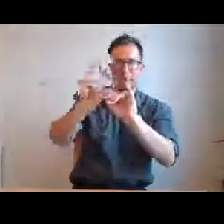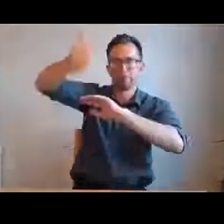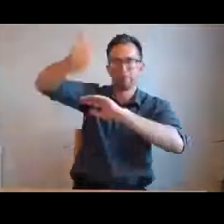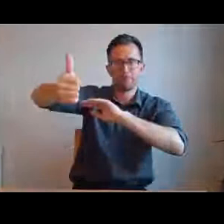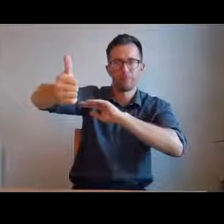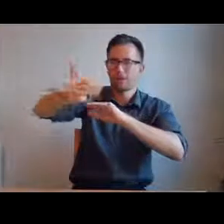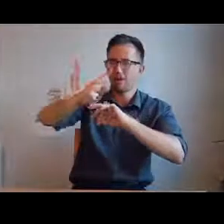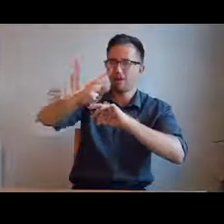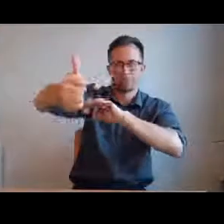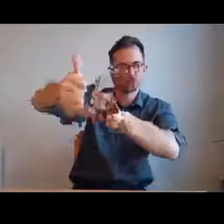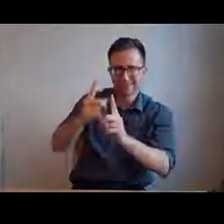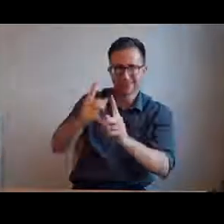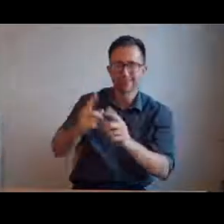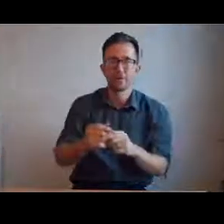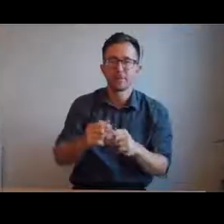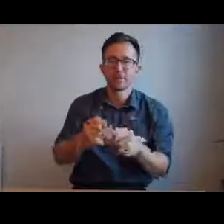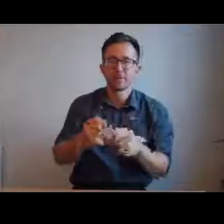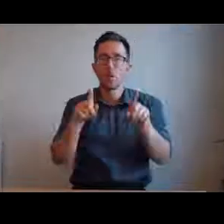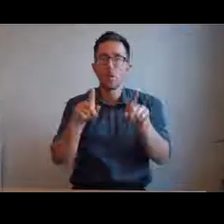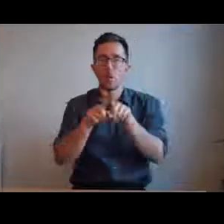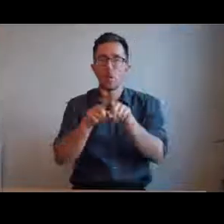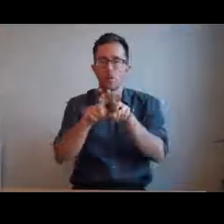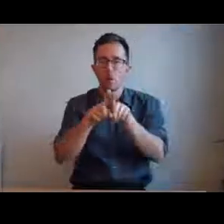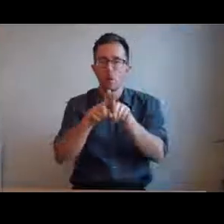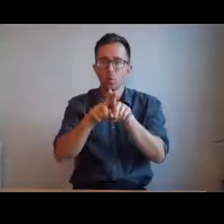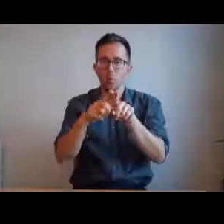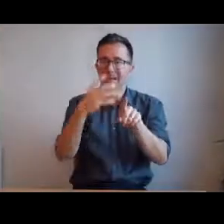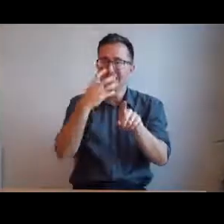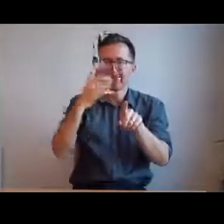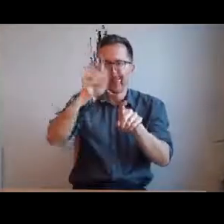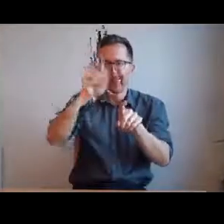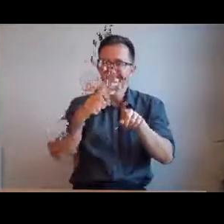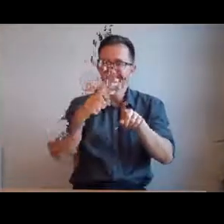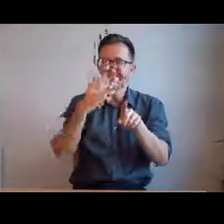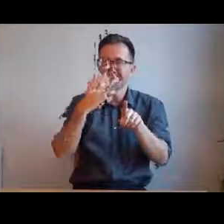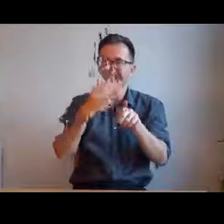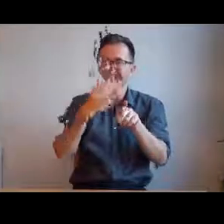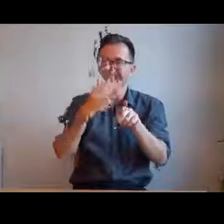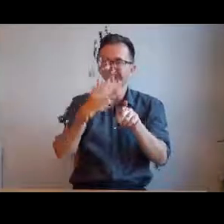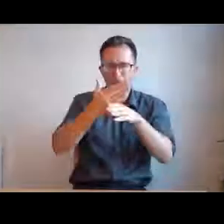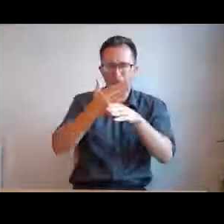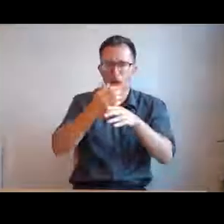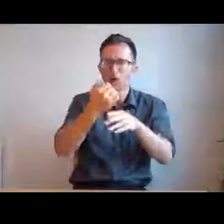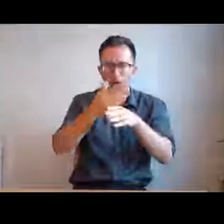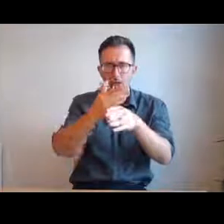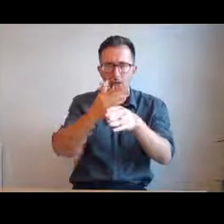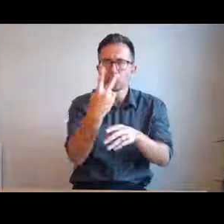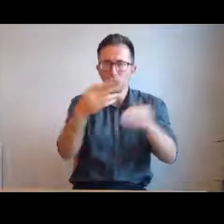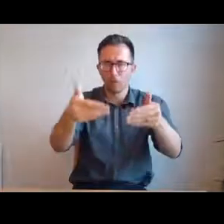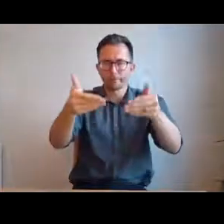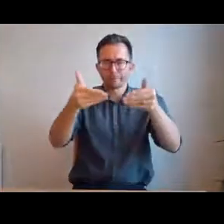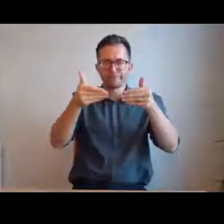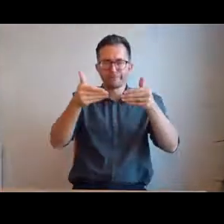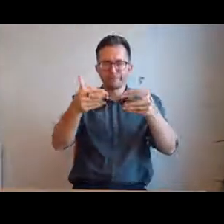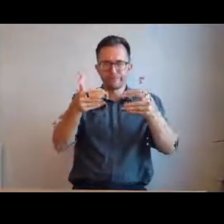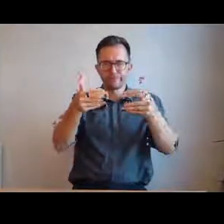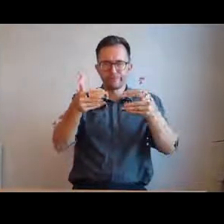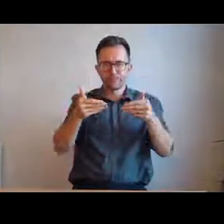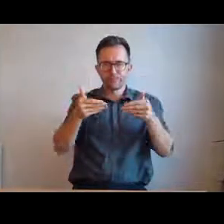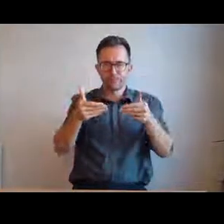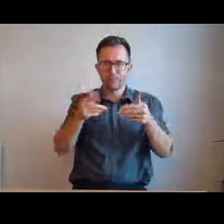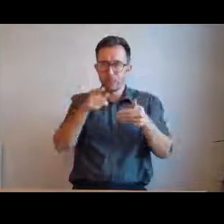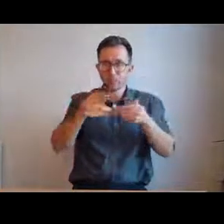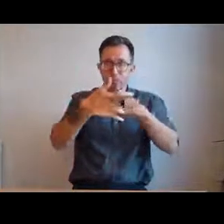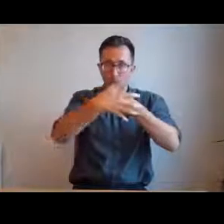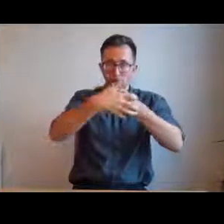We've also refined utility diversions in the area, as shown by point 2. Due to the proposed changes to Thong Lane